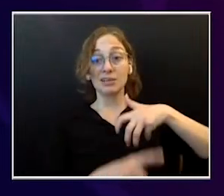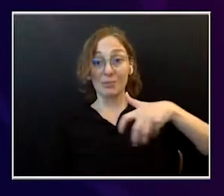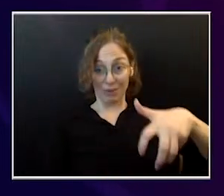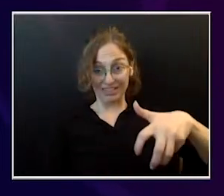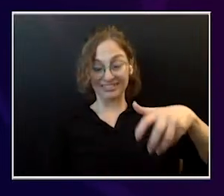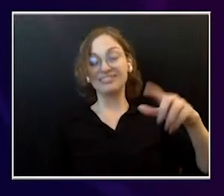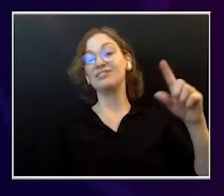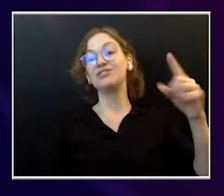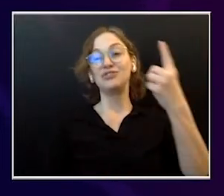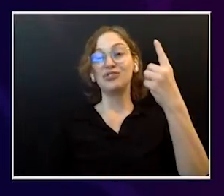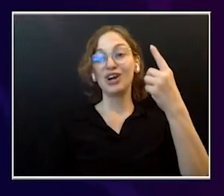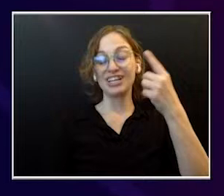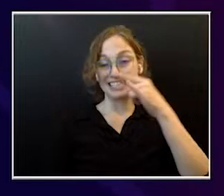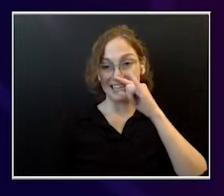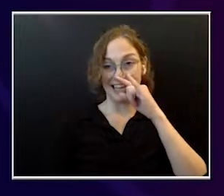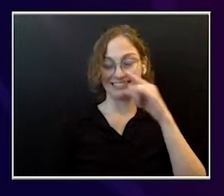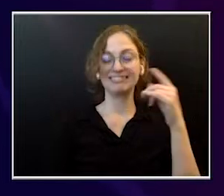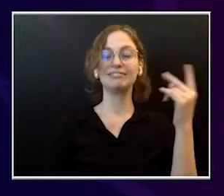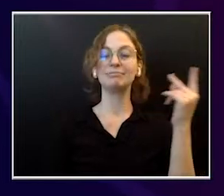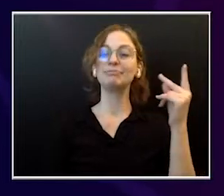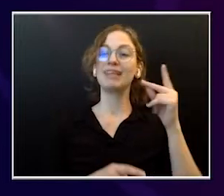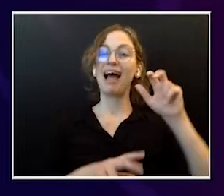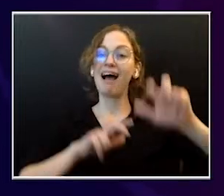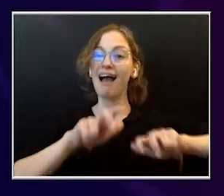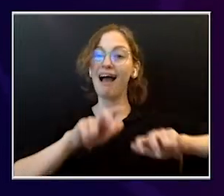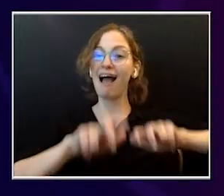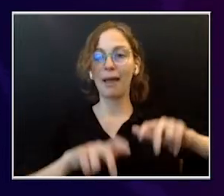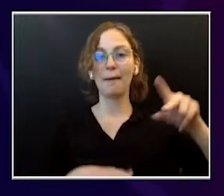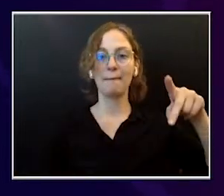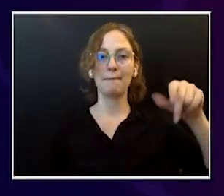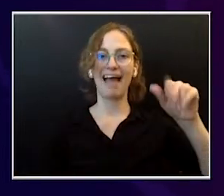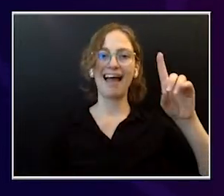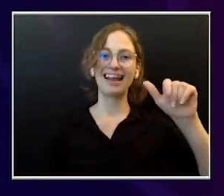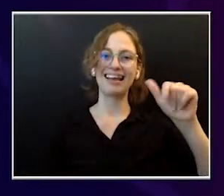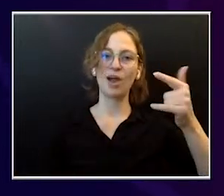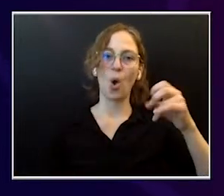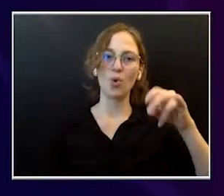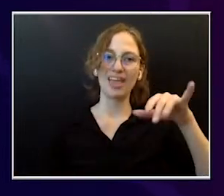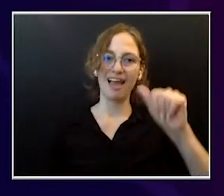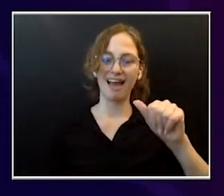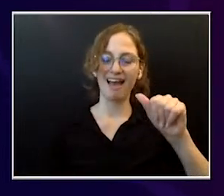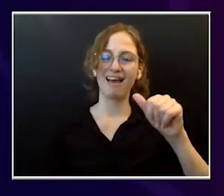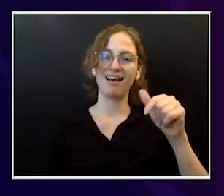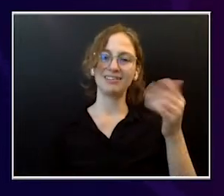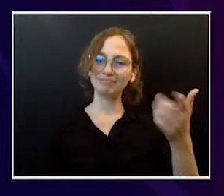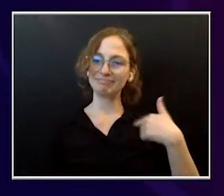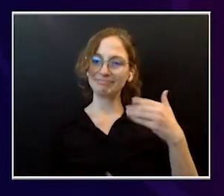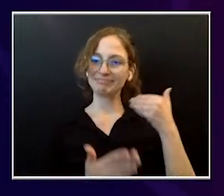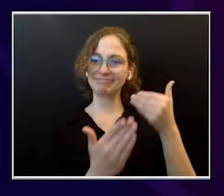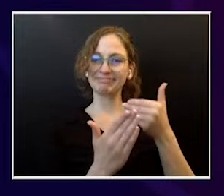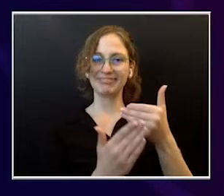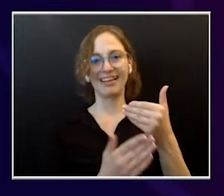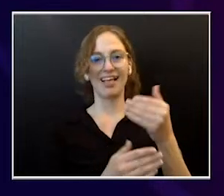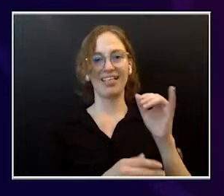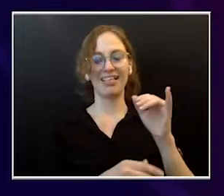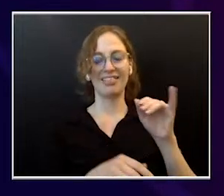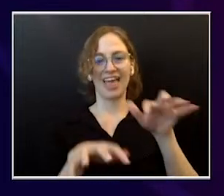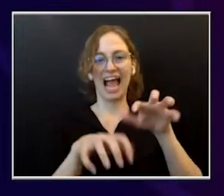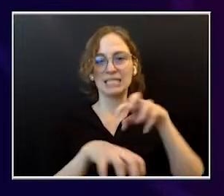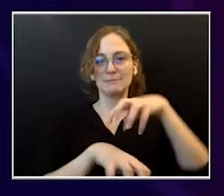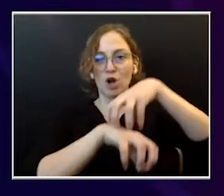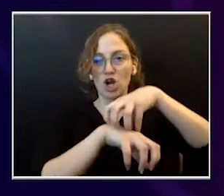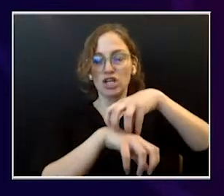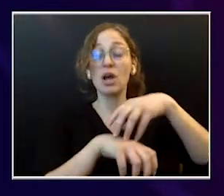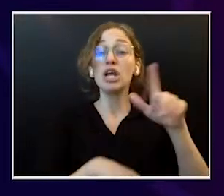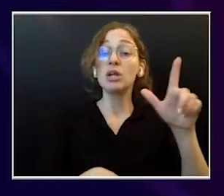in Patagonia, and this is me down by the icebergs, and we did 21 miles in 3 days, and so that's